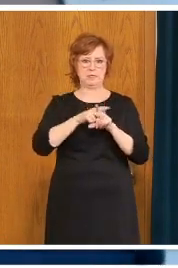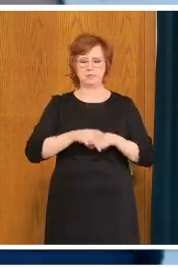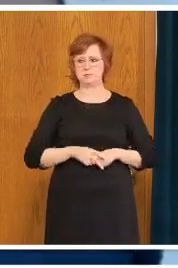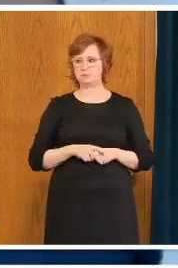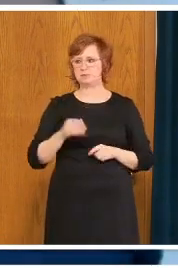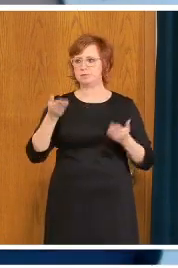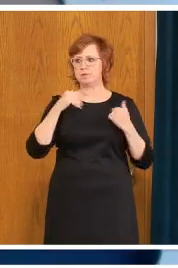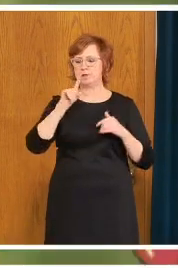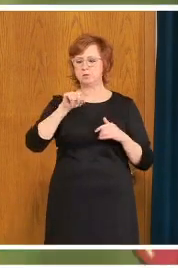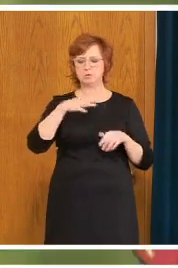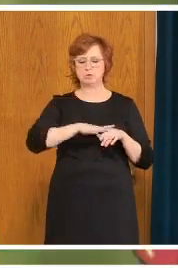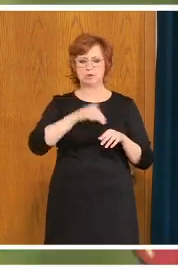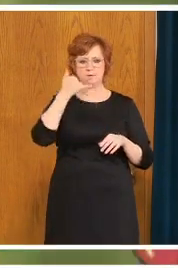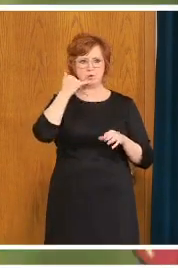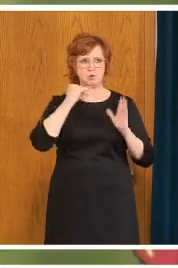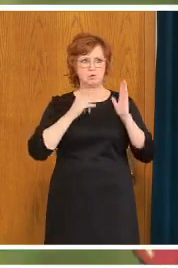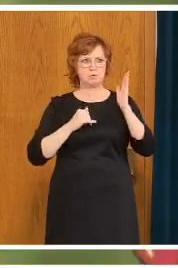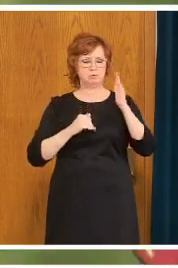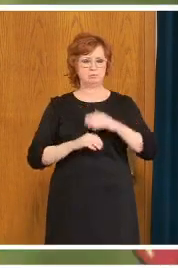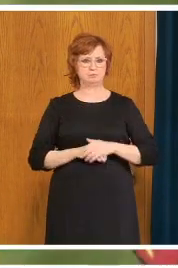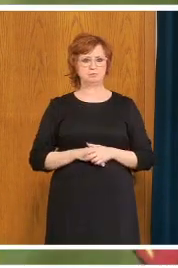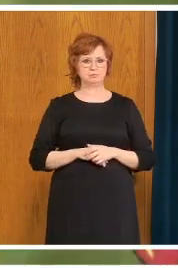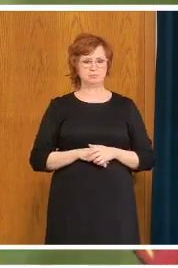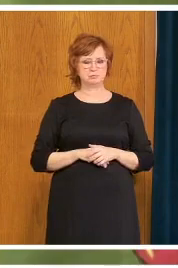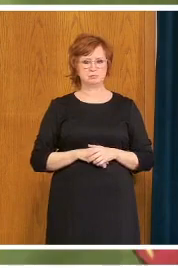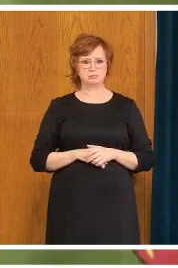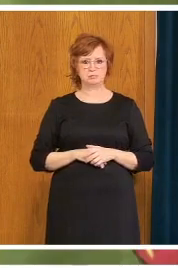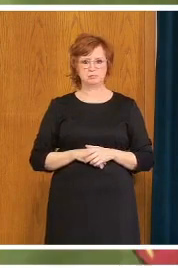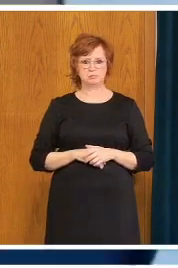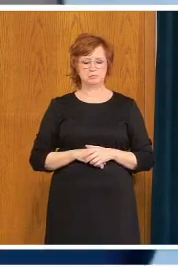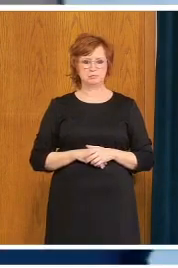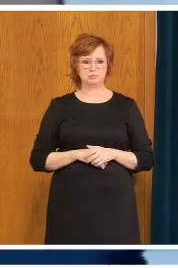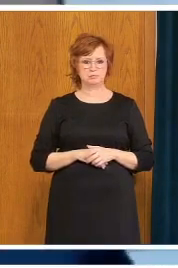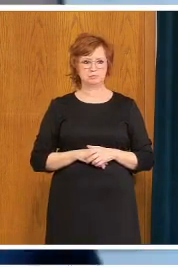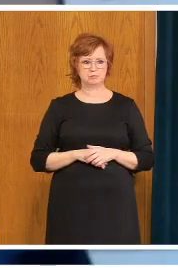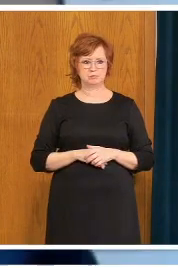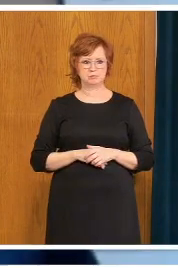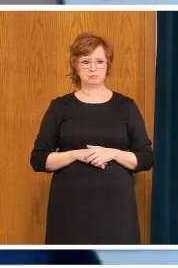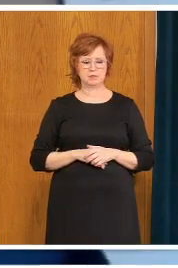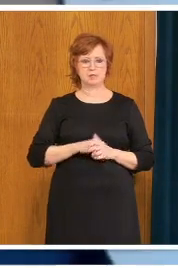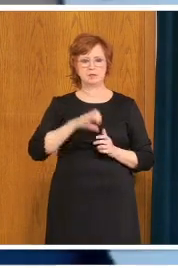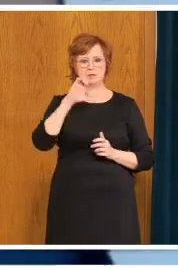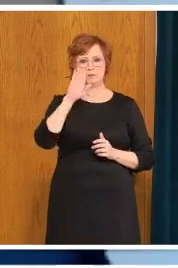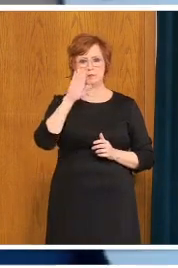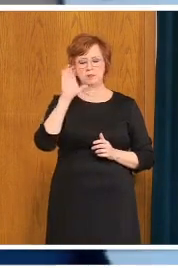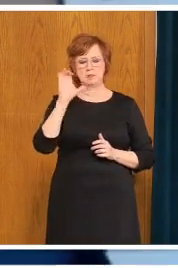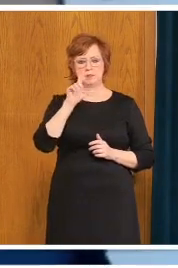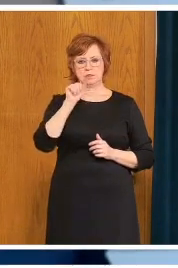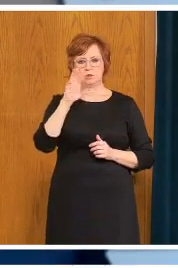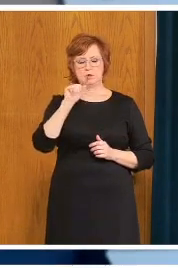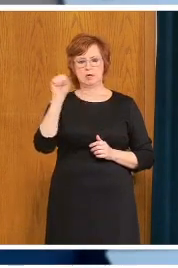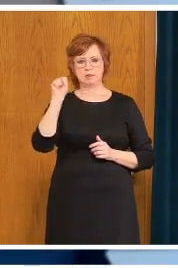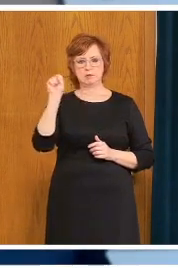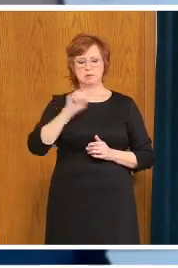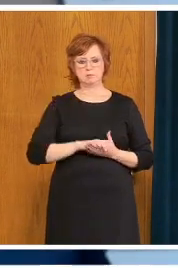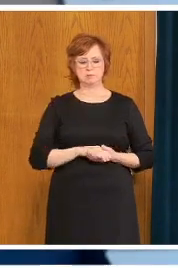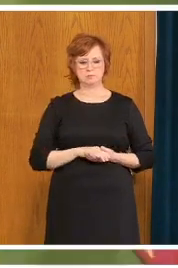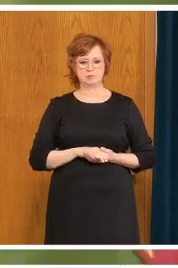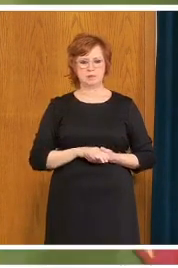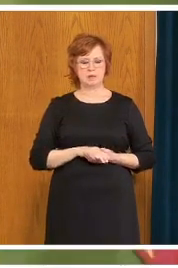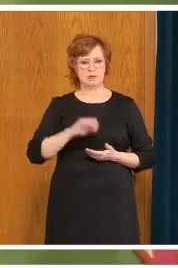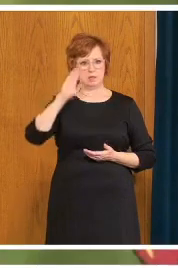We'll take a next question on the phone line. We have Laura Sharpaletti with CBC. Hi there, thanks